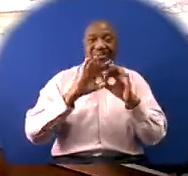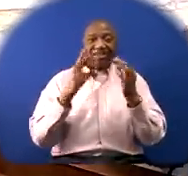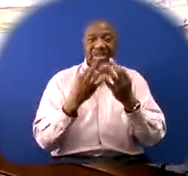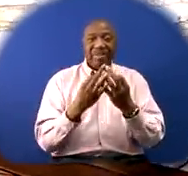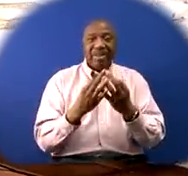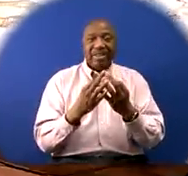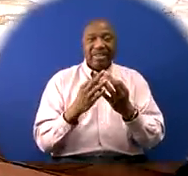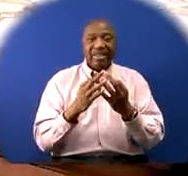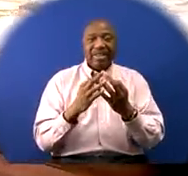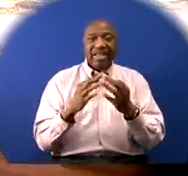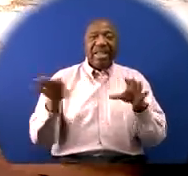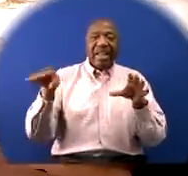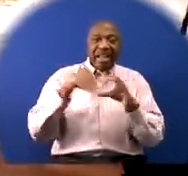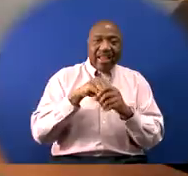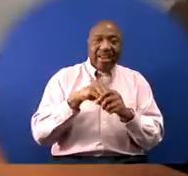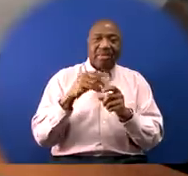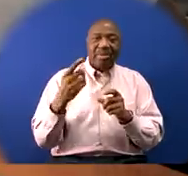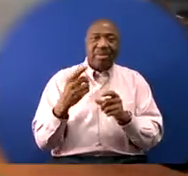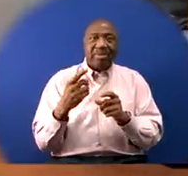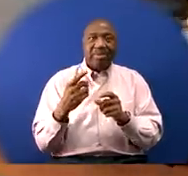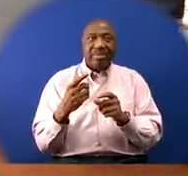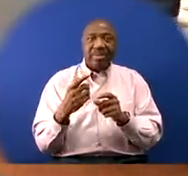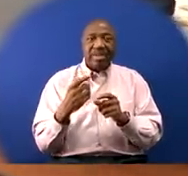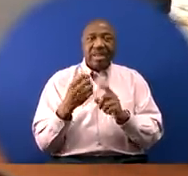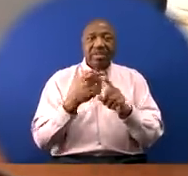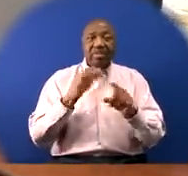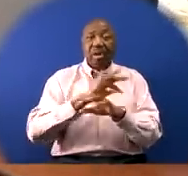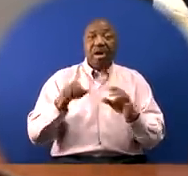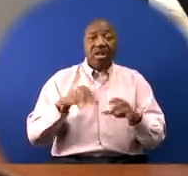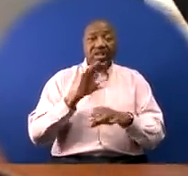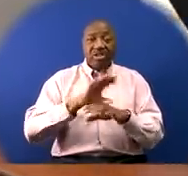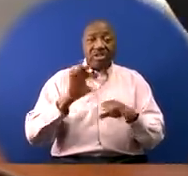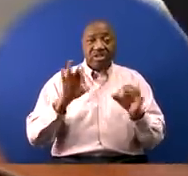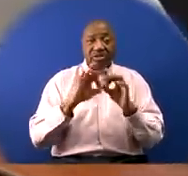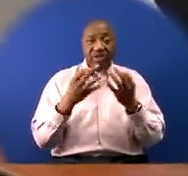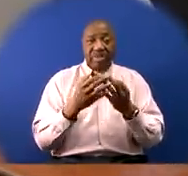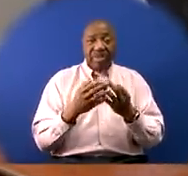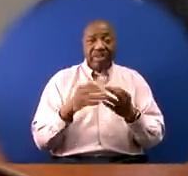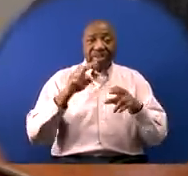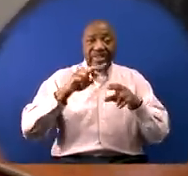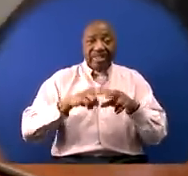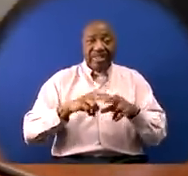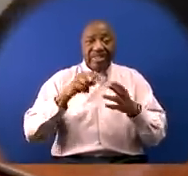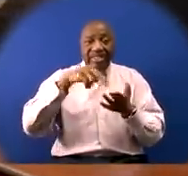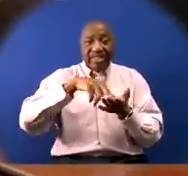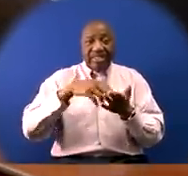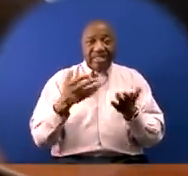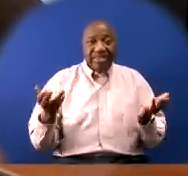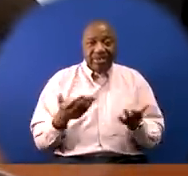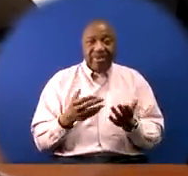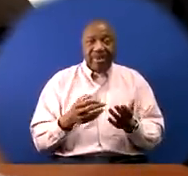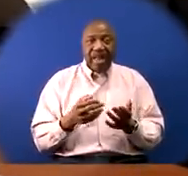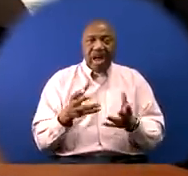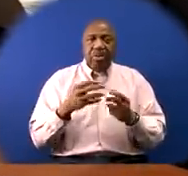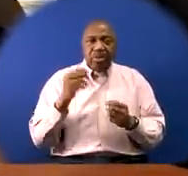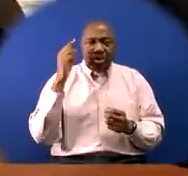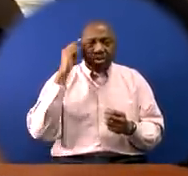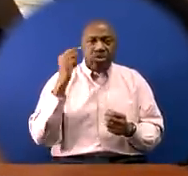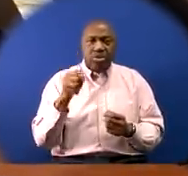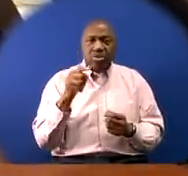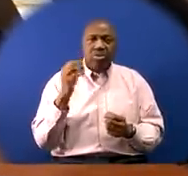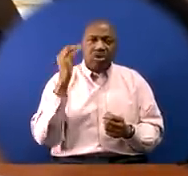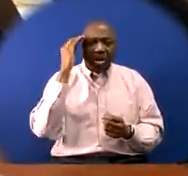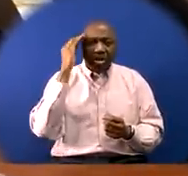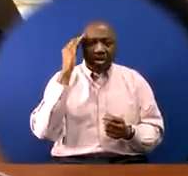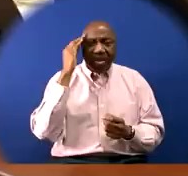got expanded to include you. My dear sister, on behalf of all of us who stand and sit in this place today, I want you to know that we're so excited